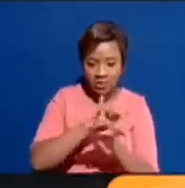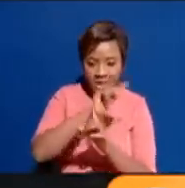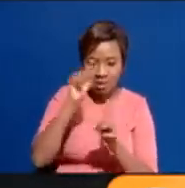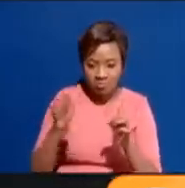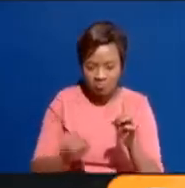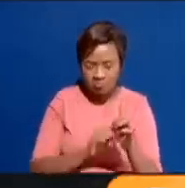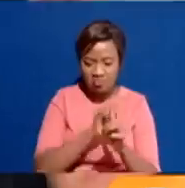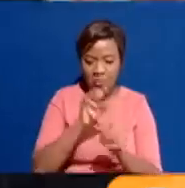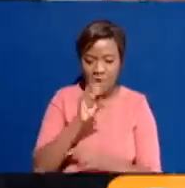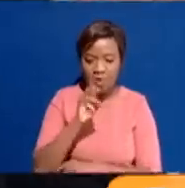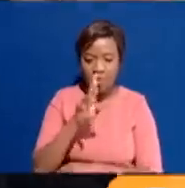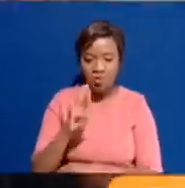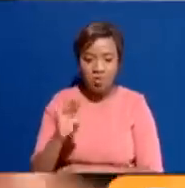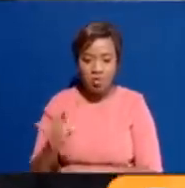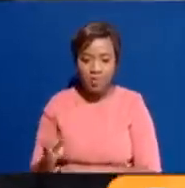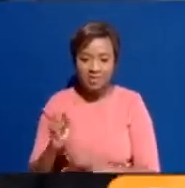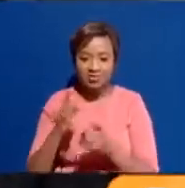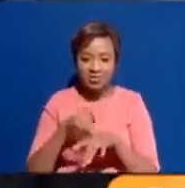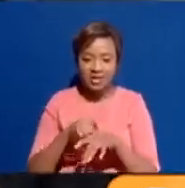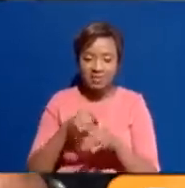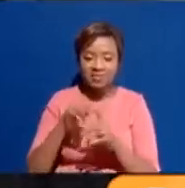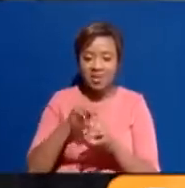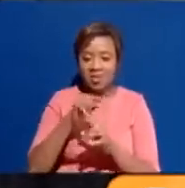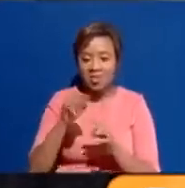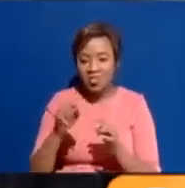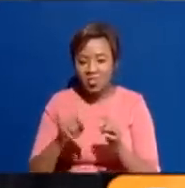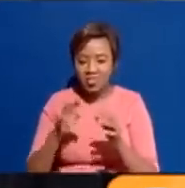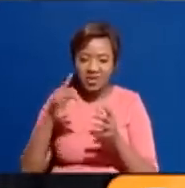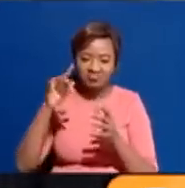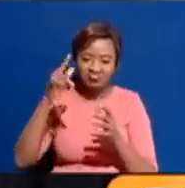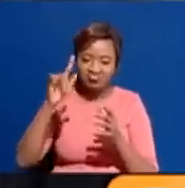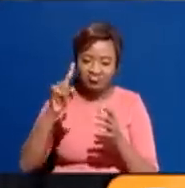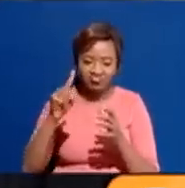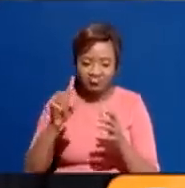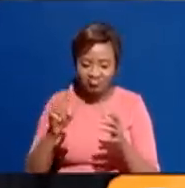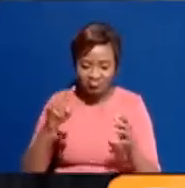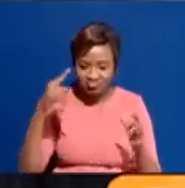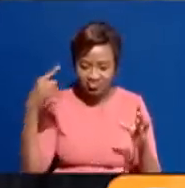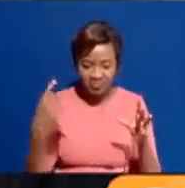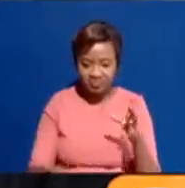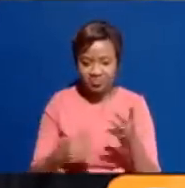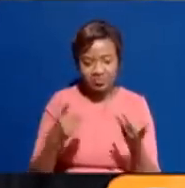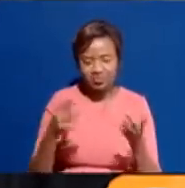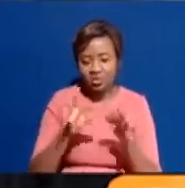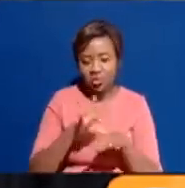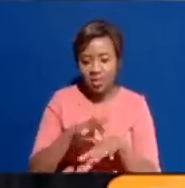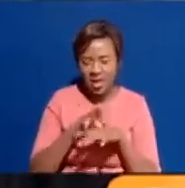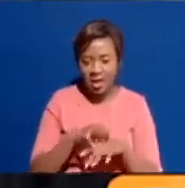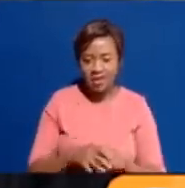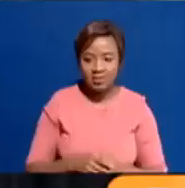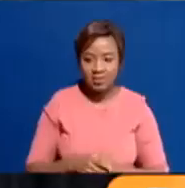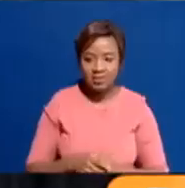decay. And so because as it decays, it enters into the air the atmosphere of Earth, it starts to, there's a lot of